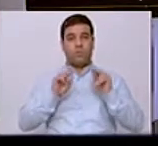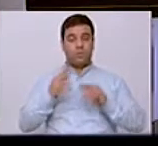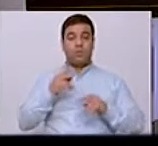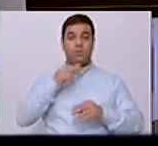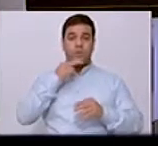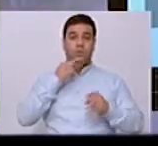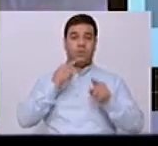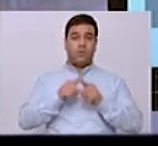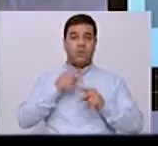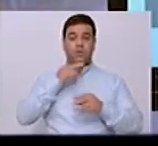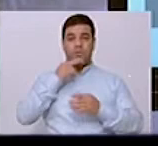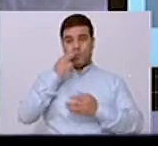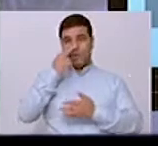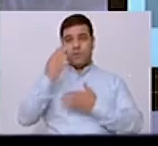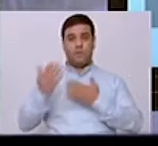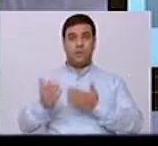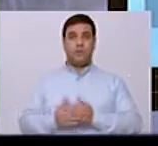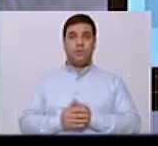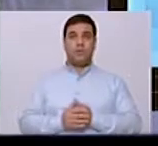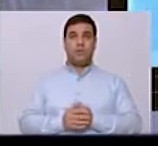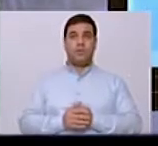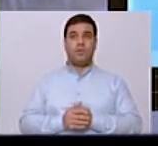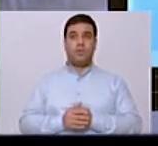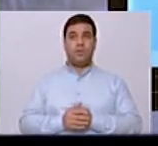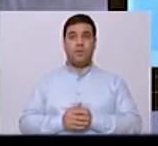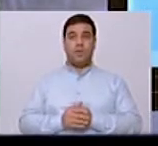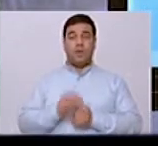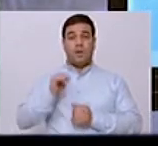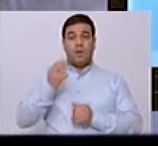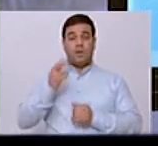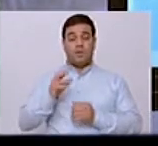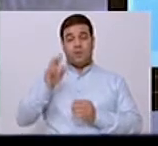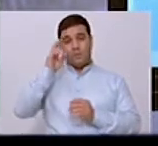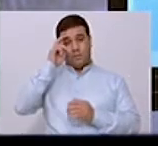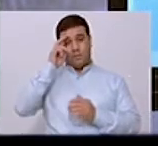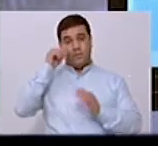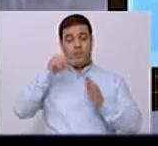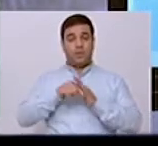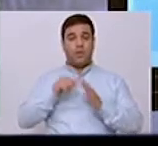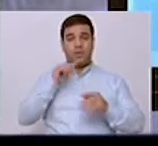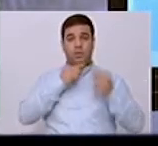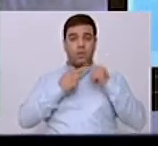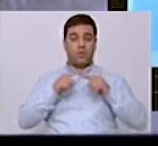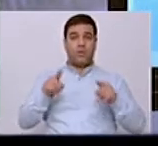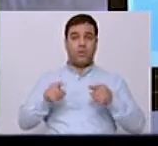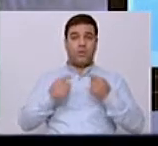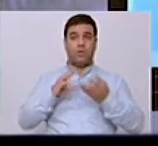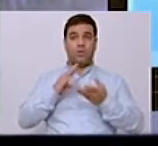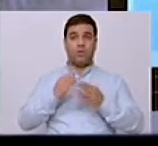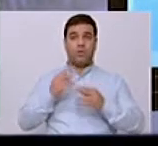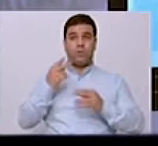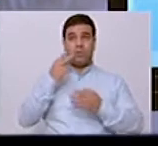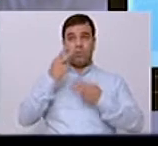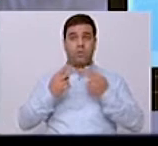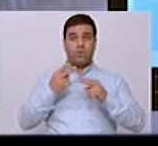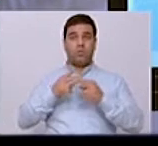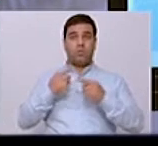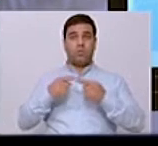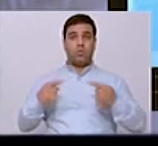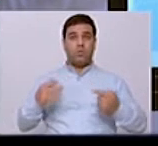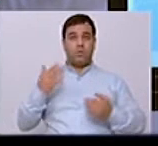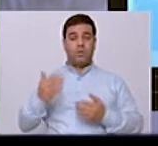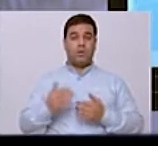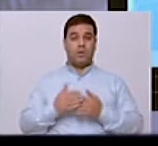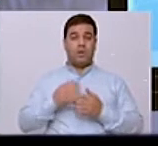Diqqat bilan e'tiboringizni ekranga qarating. Demak, Osiyodagi davlatlar iqtisodiy rivojlanish ko'rsatkichi bo'yicha ham turlicha,